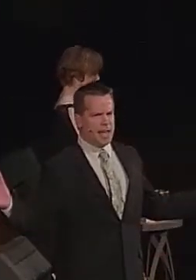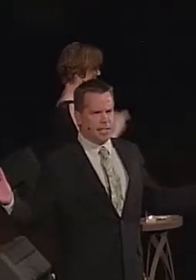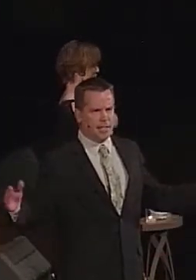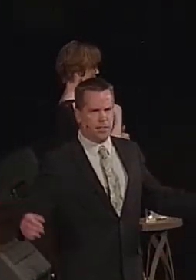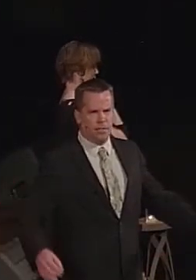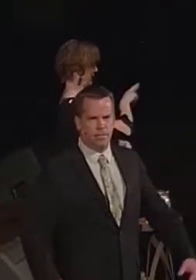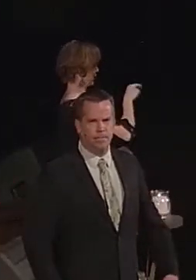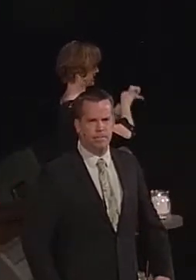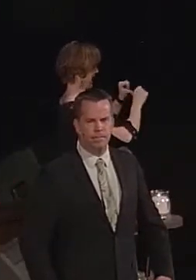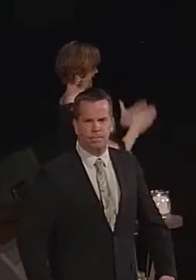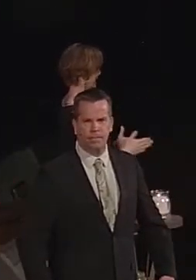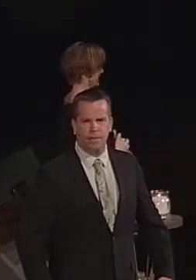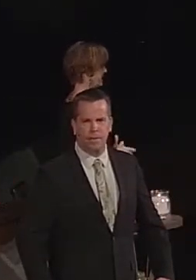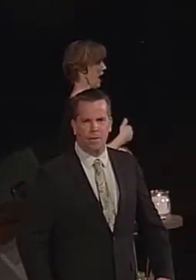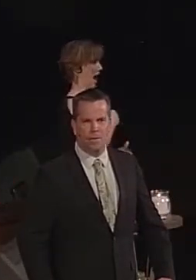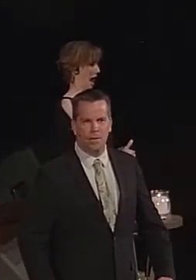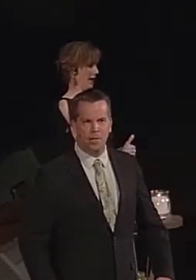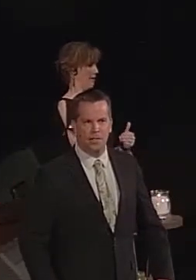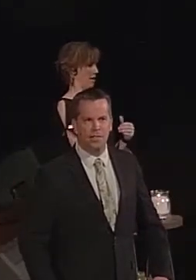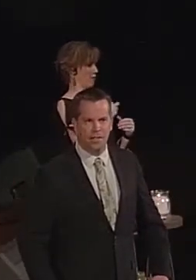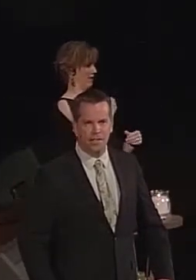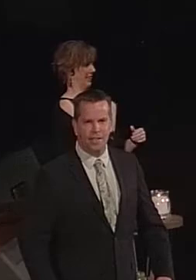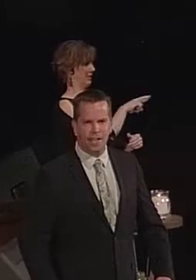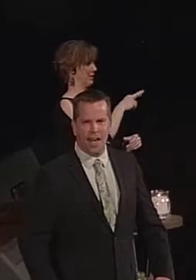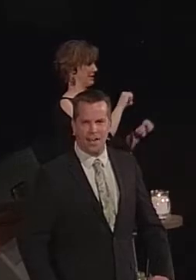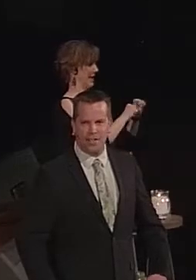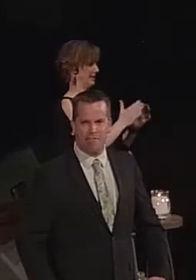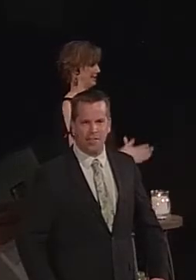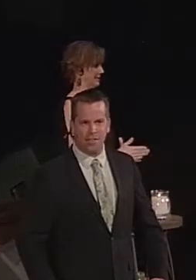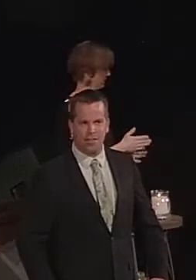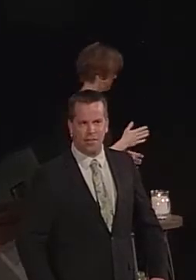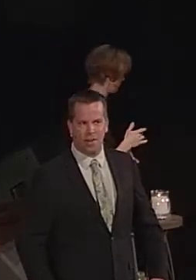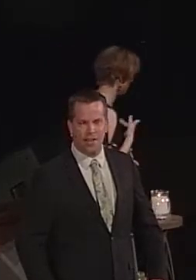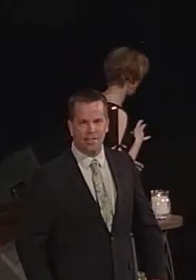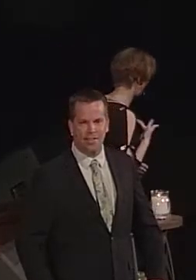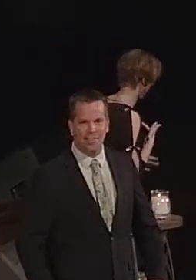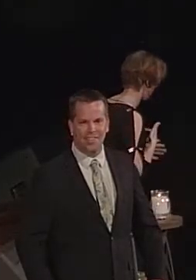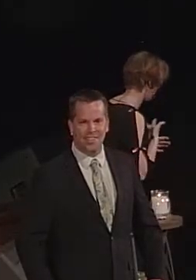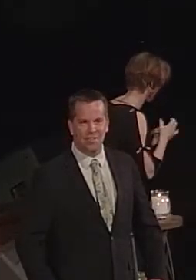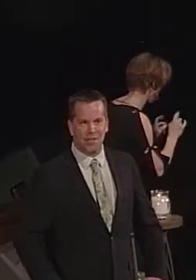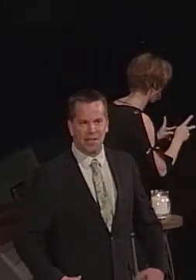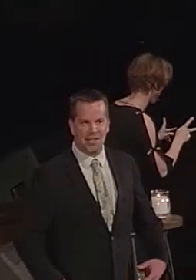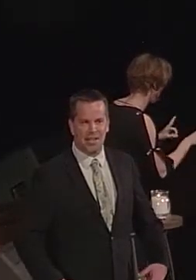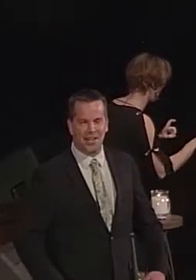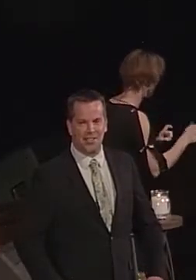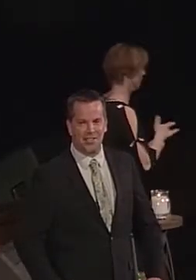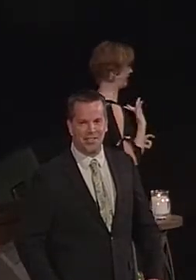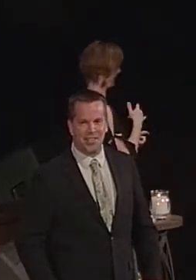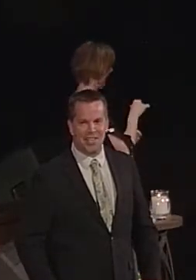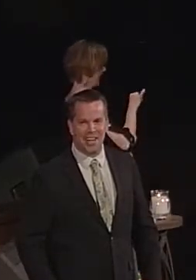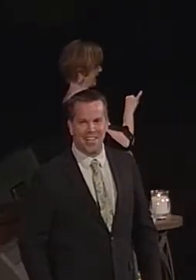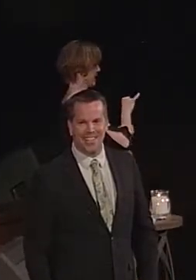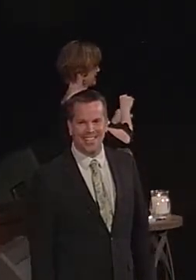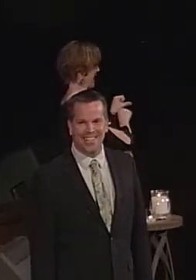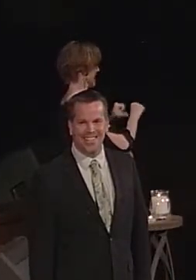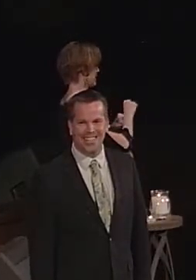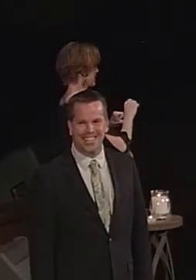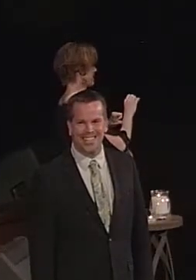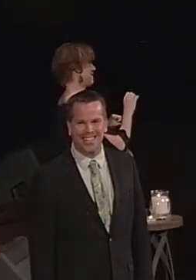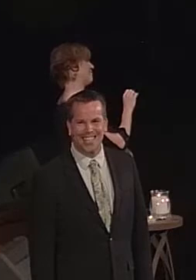religious scientist. I am a religious scientist. How does that feel? Does that feel all right? Yeah. Do you feel like a Scientologist when you say